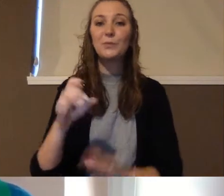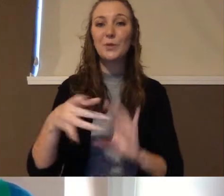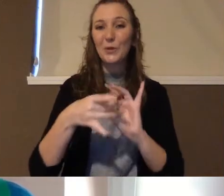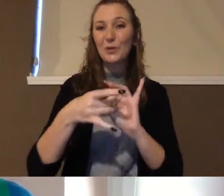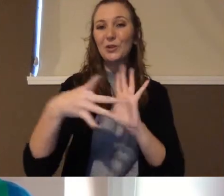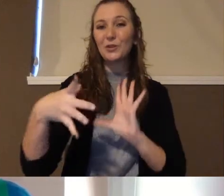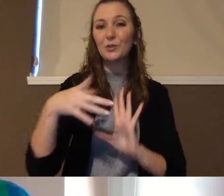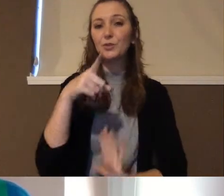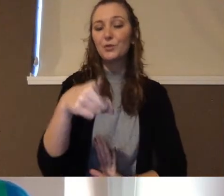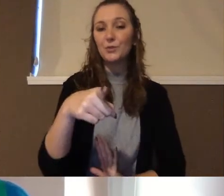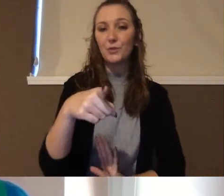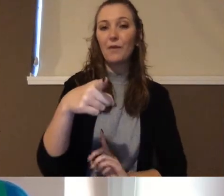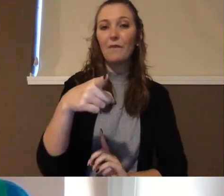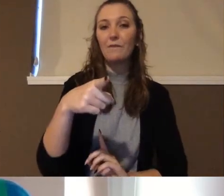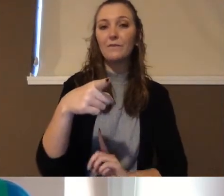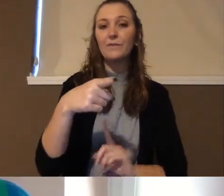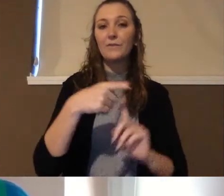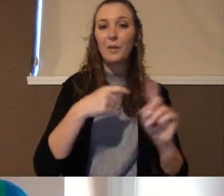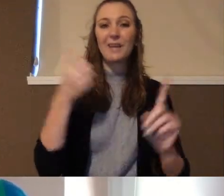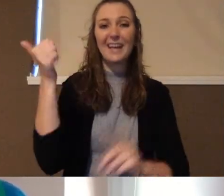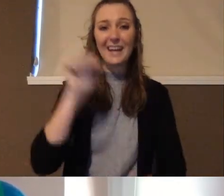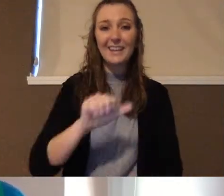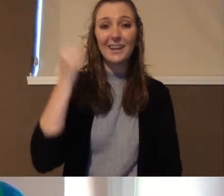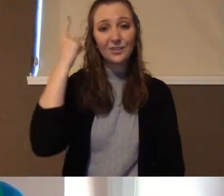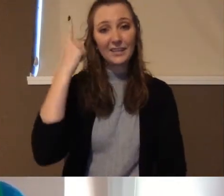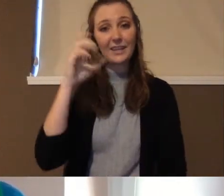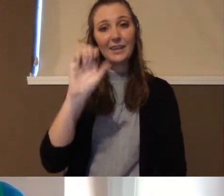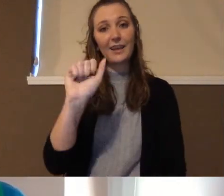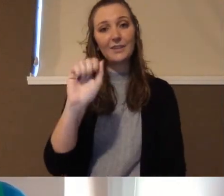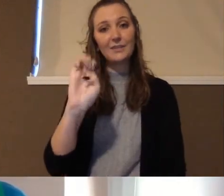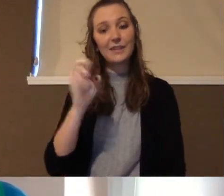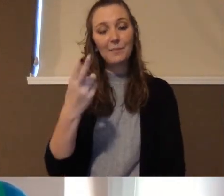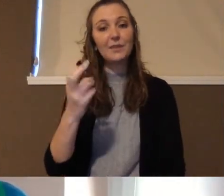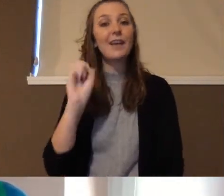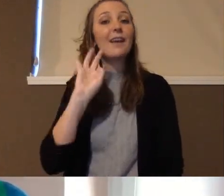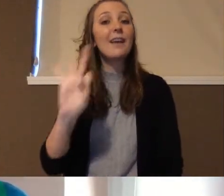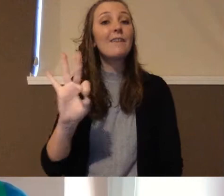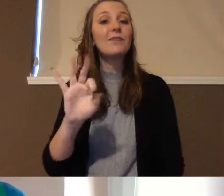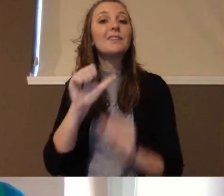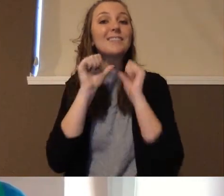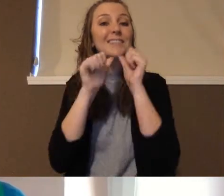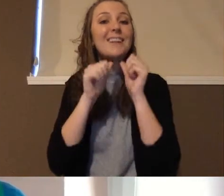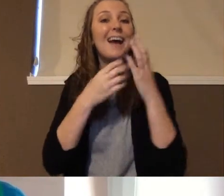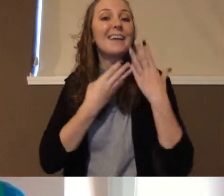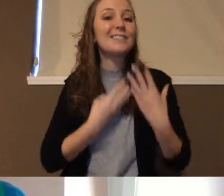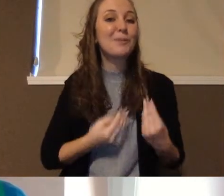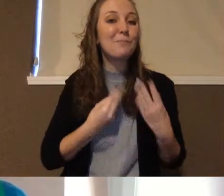Sabbath that denies compassion and justice to anyone."